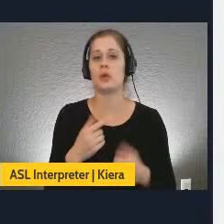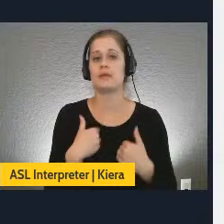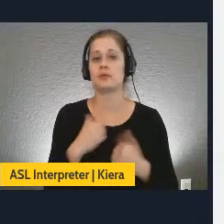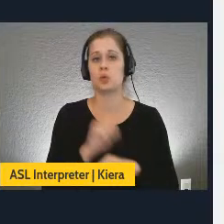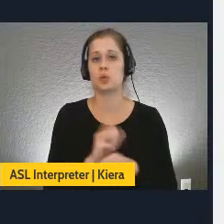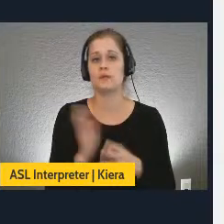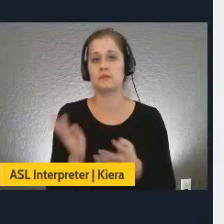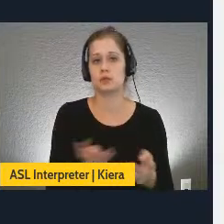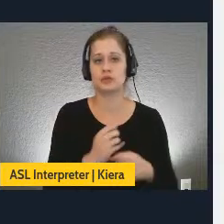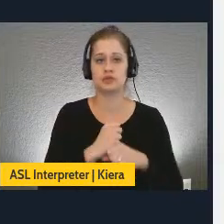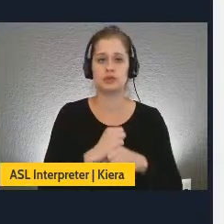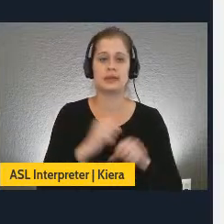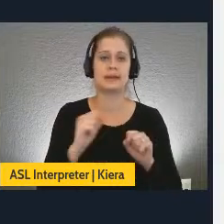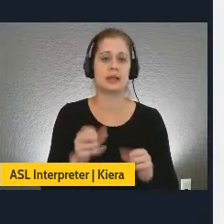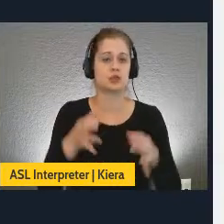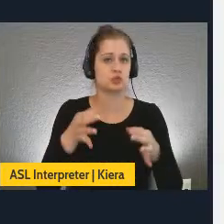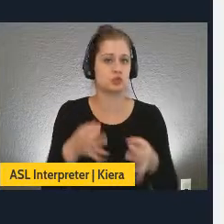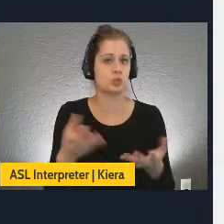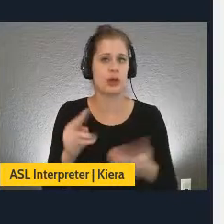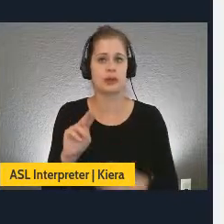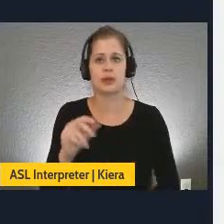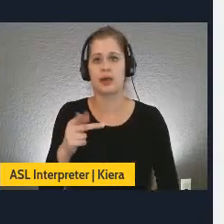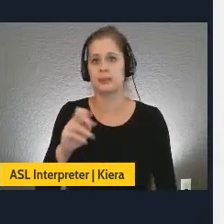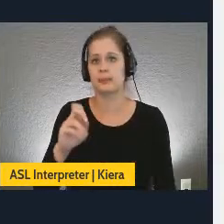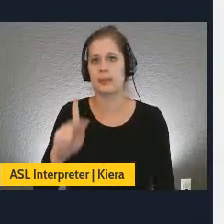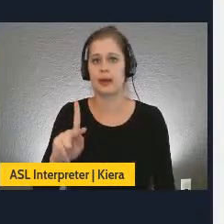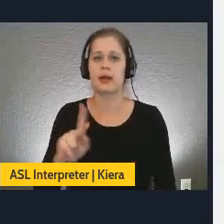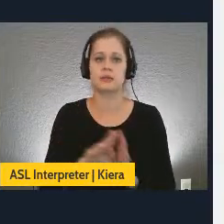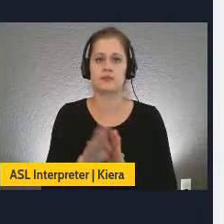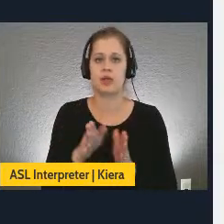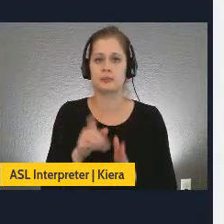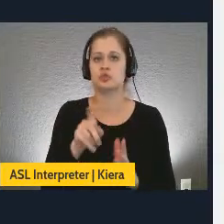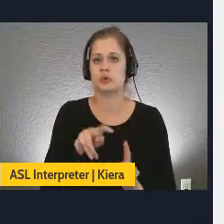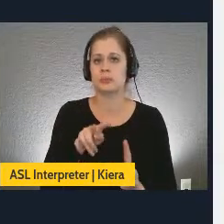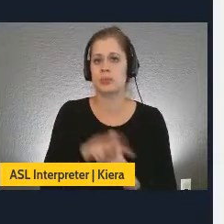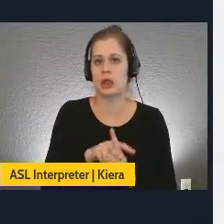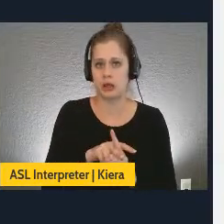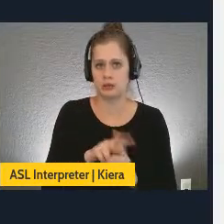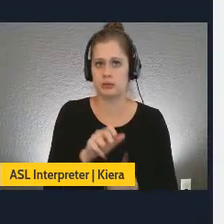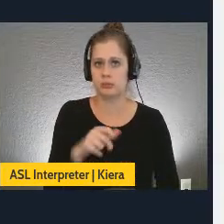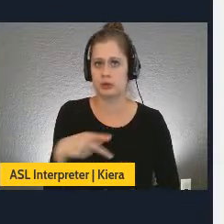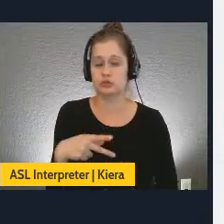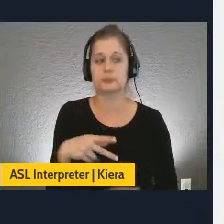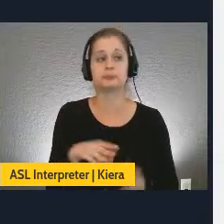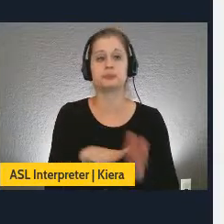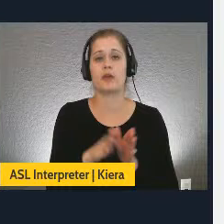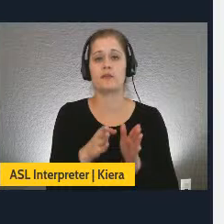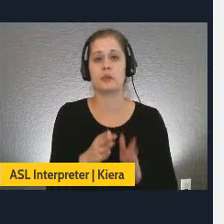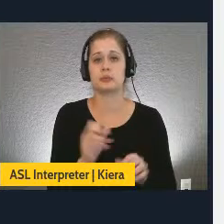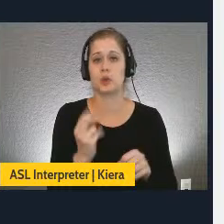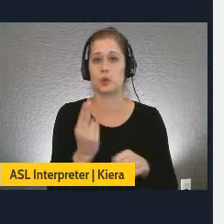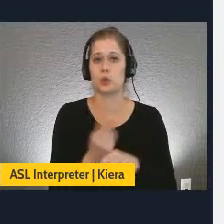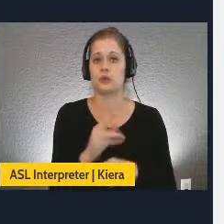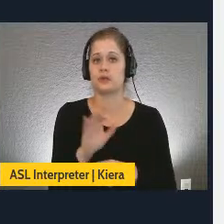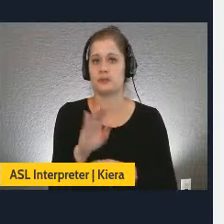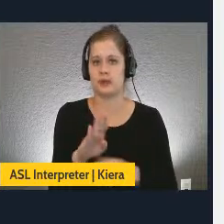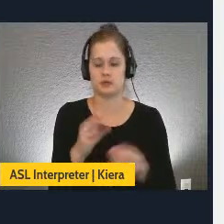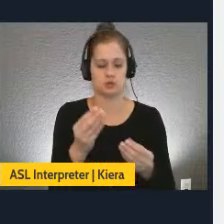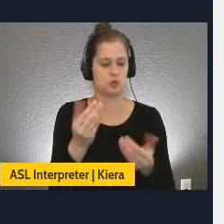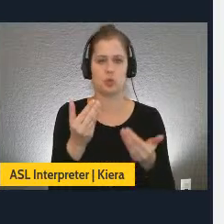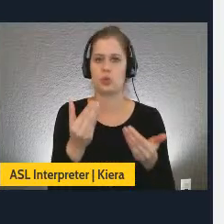choose what nag packs developers should apply to the applications, and then developers could use that feedback to quickly remediate those